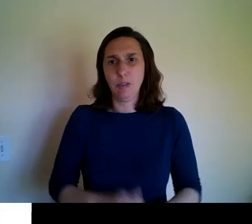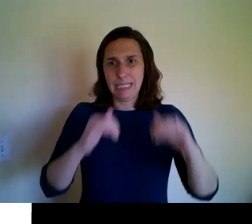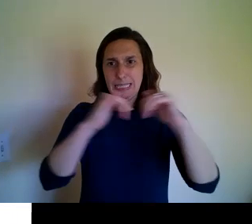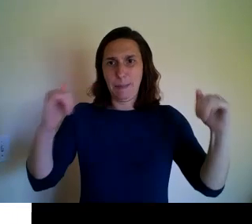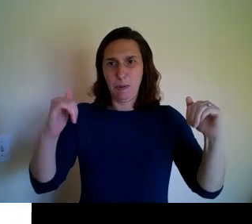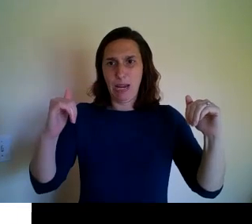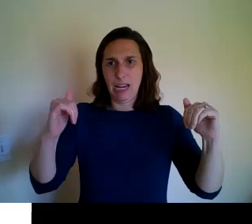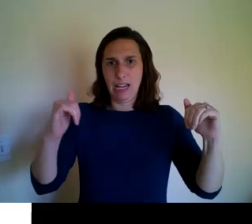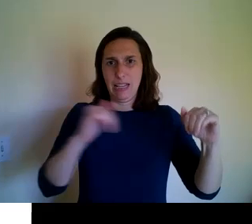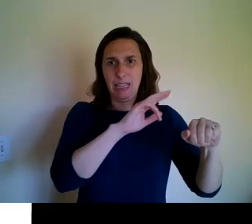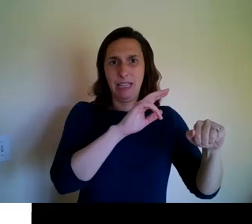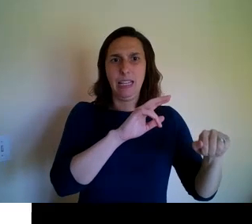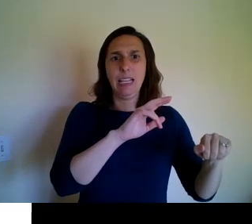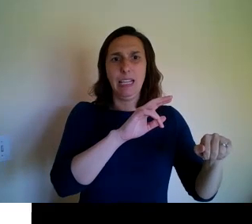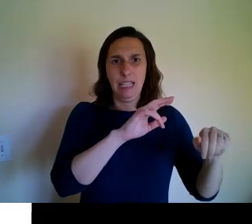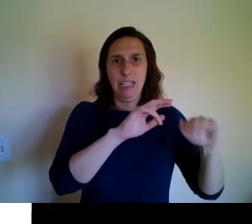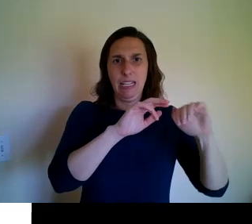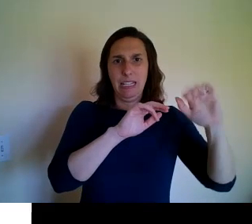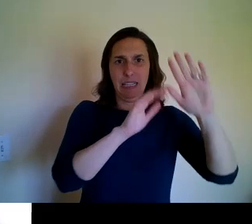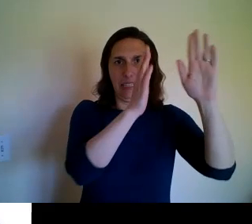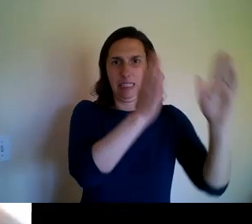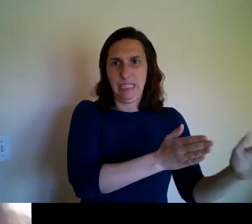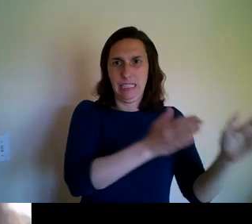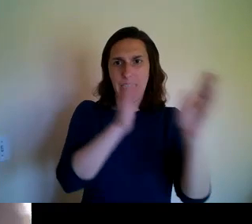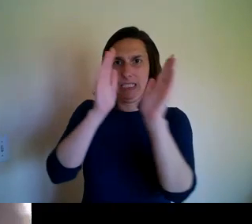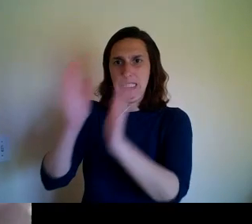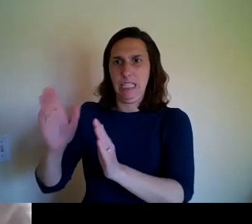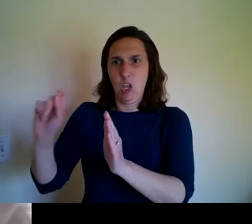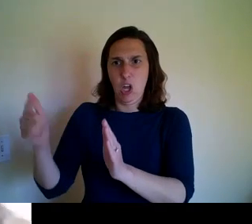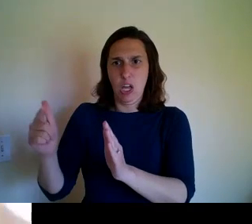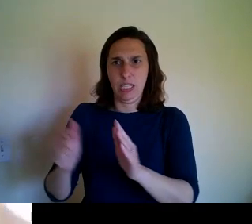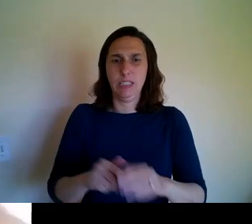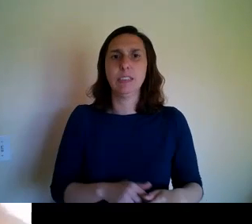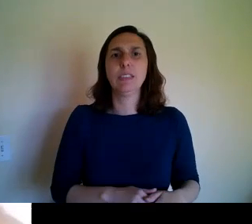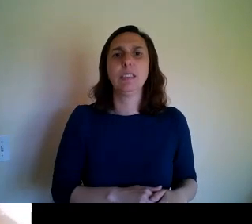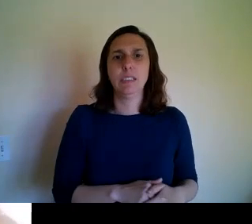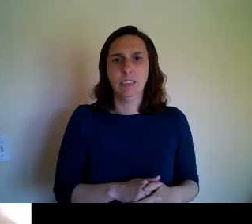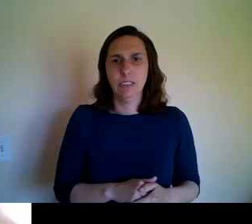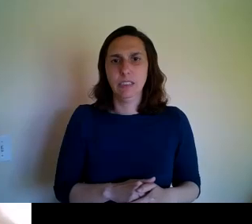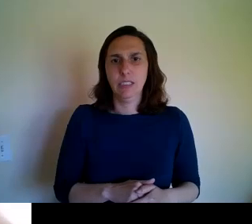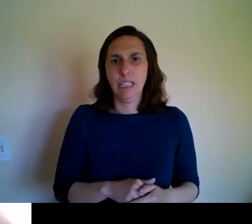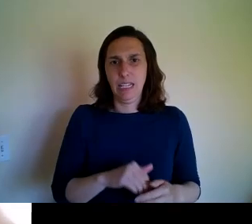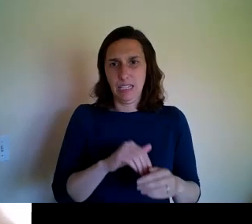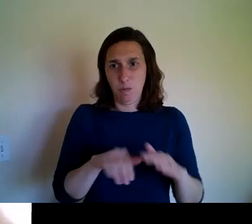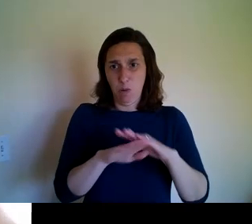the exponential rules and the logarithm rules, and then these are our special